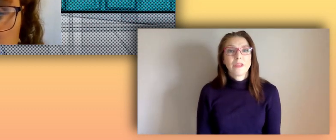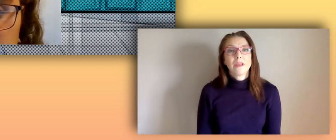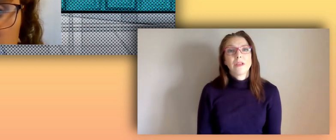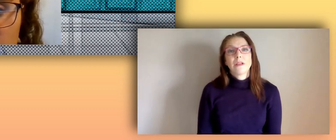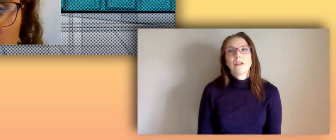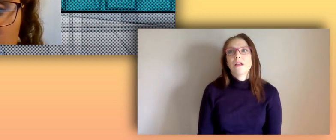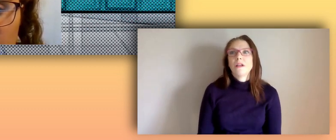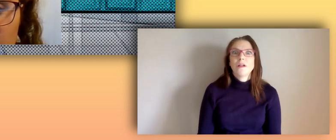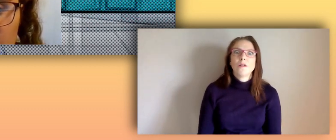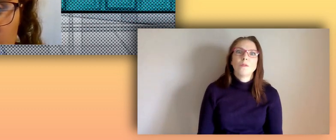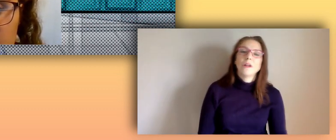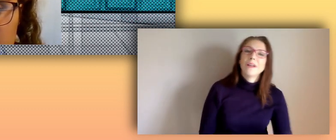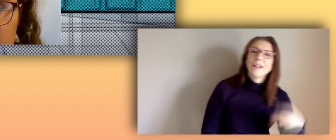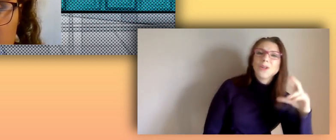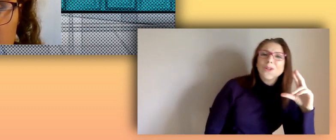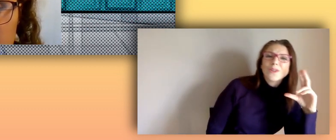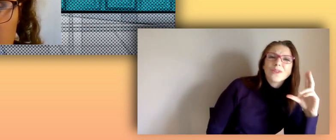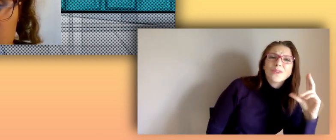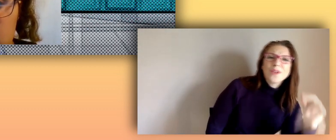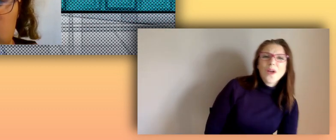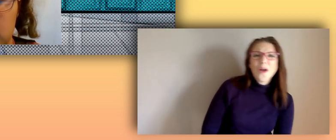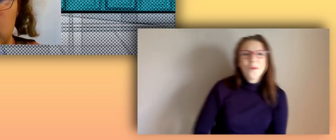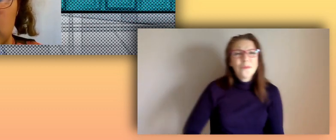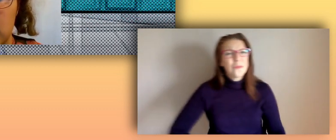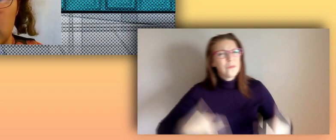Oh. No. What the